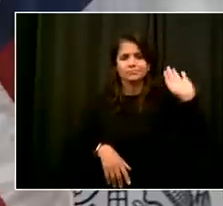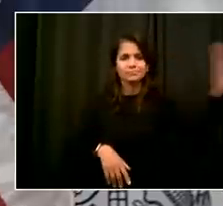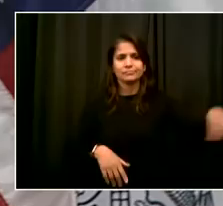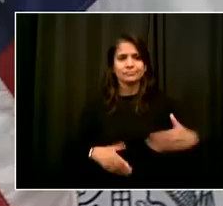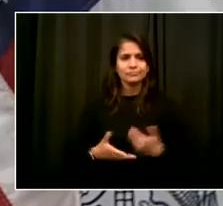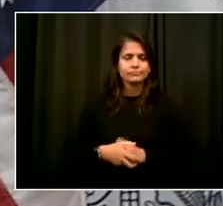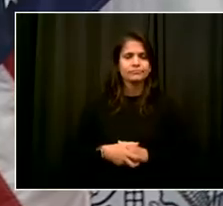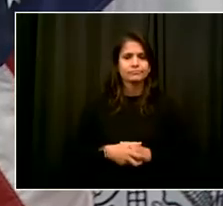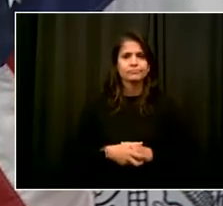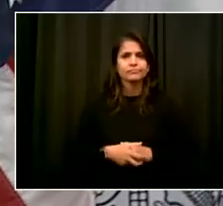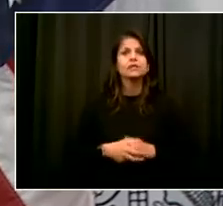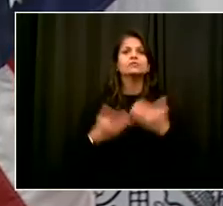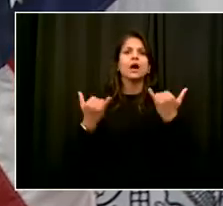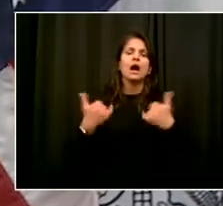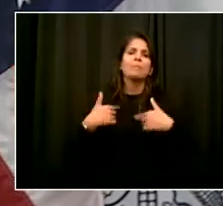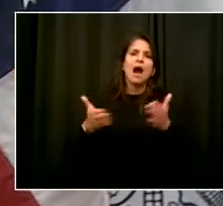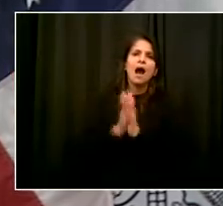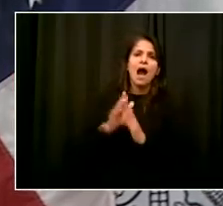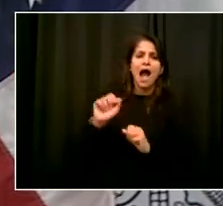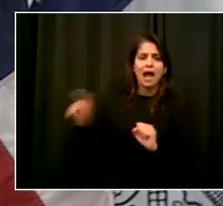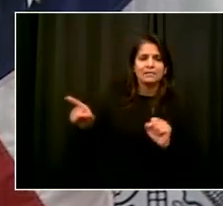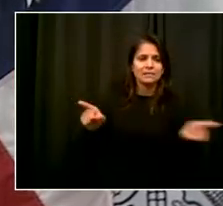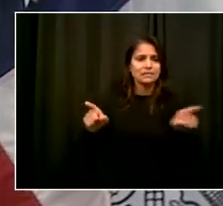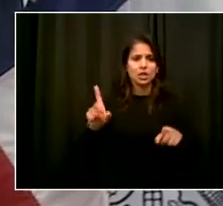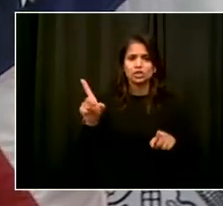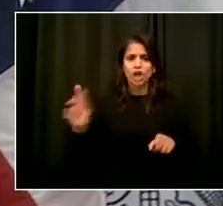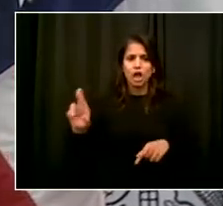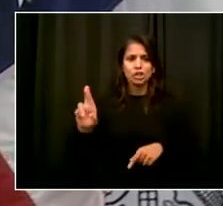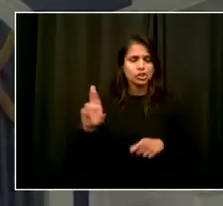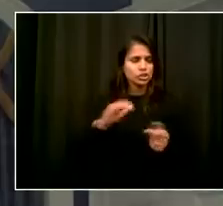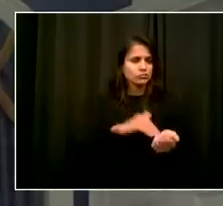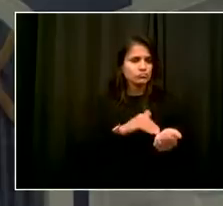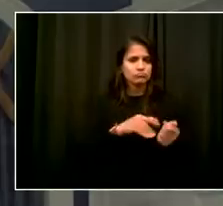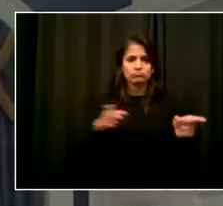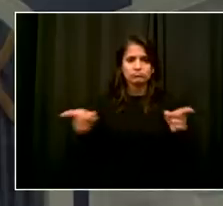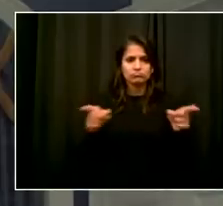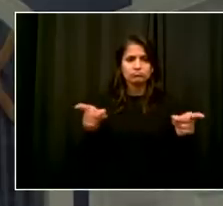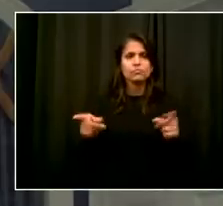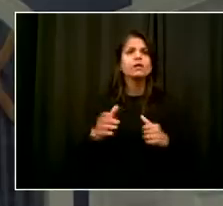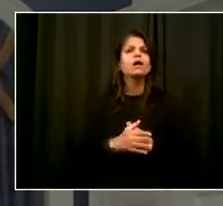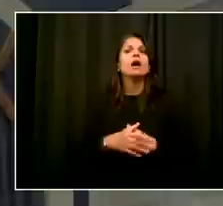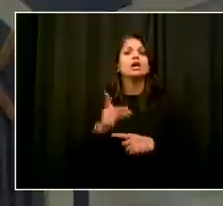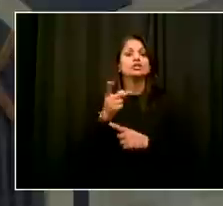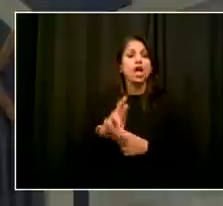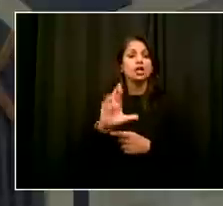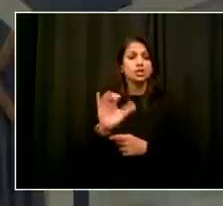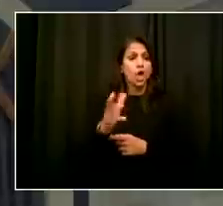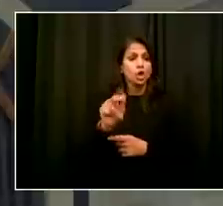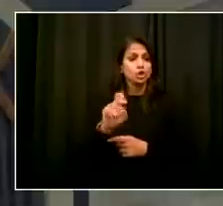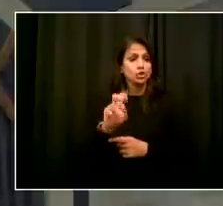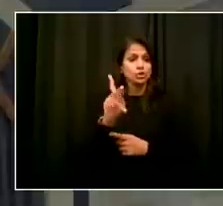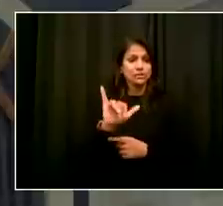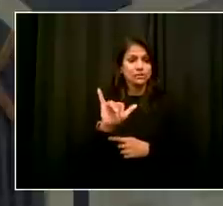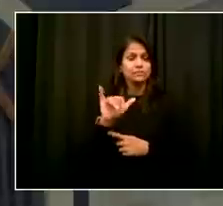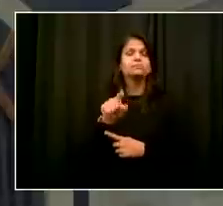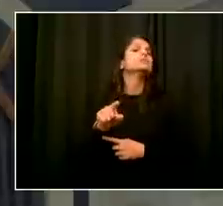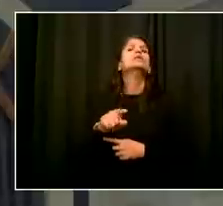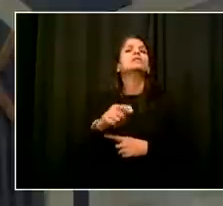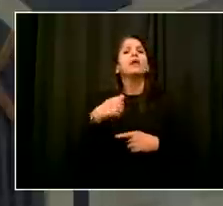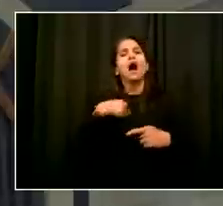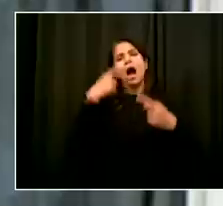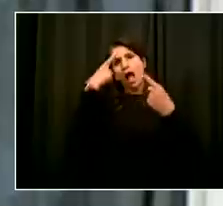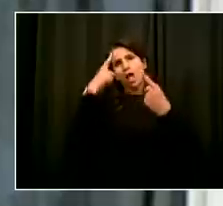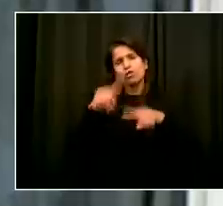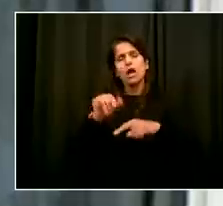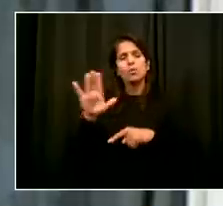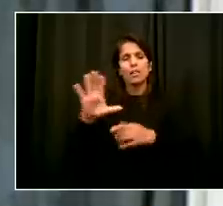to it because they're closer to the situation. Go ahead, Dr. Choksi. Yes, sir. I agree with your statement. You know, stated simply, I believe